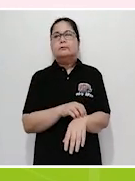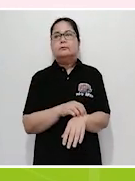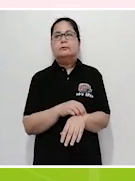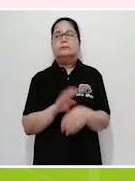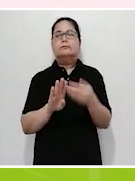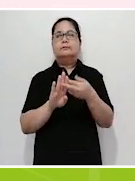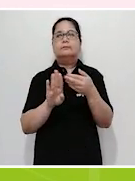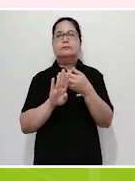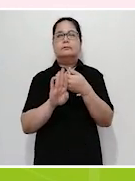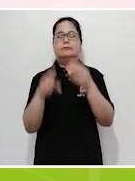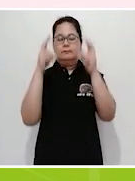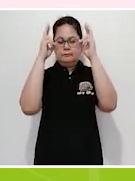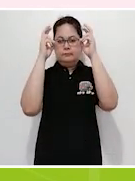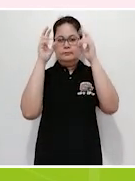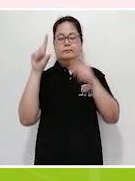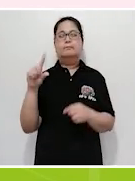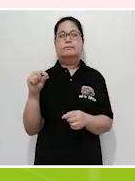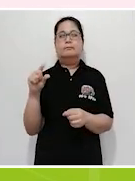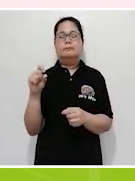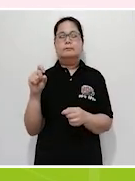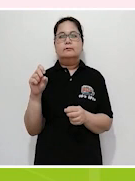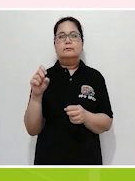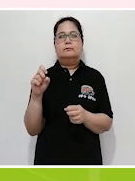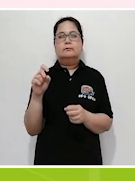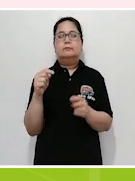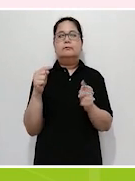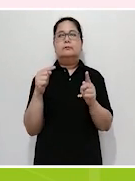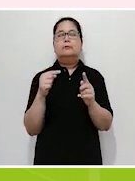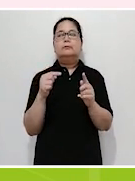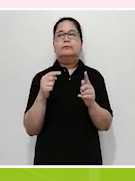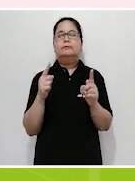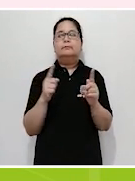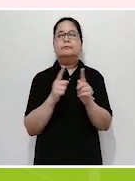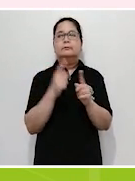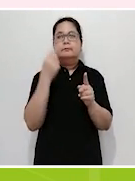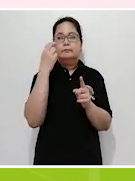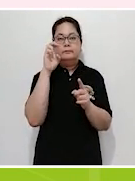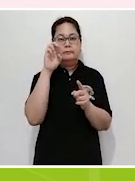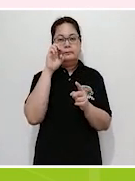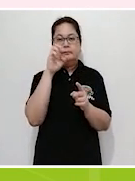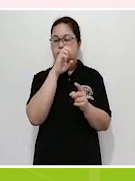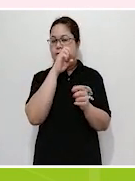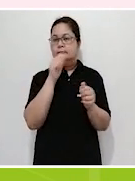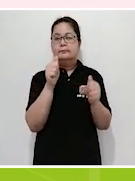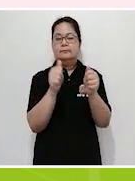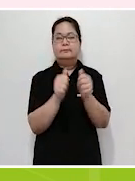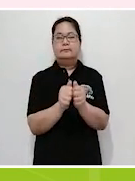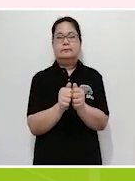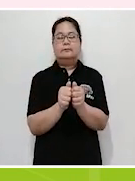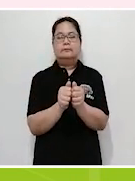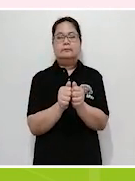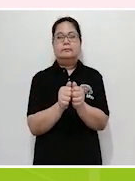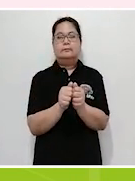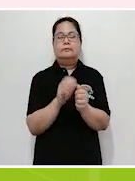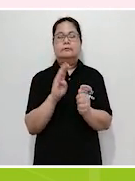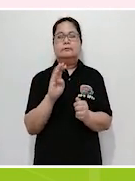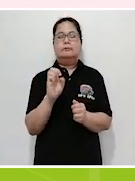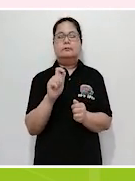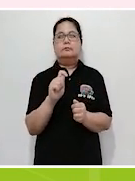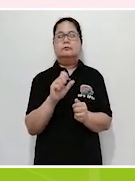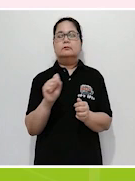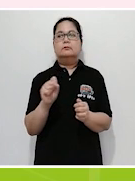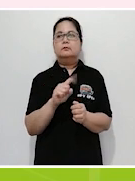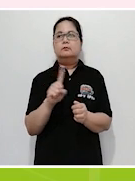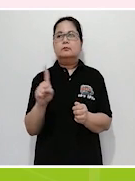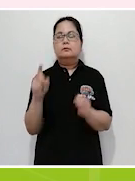monkey scratched the back of the devil. The bird poked the devil in the eye. Together,